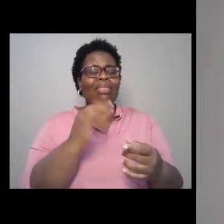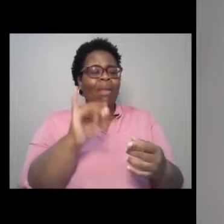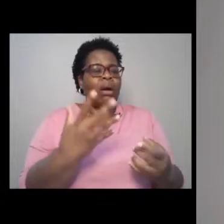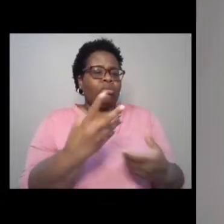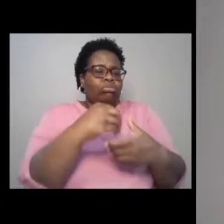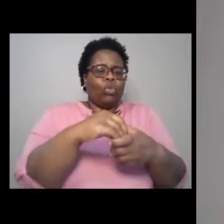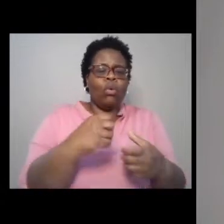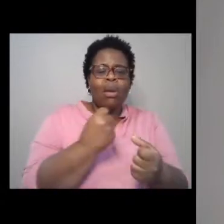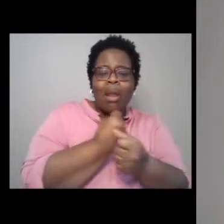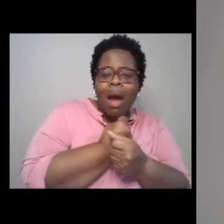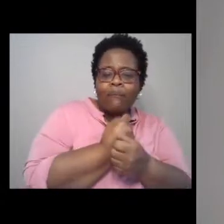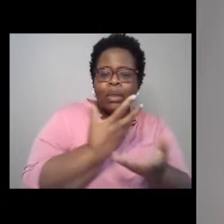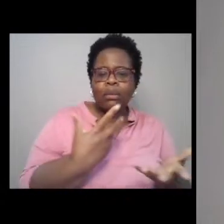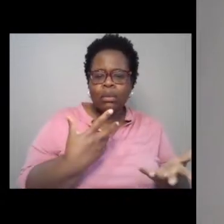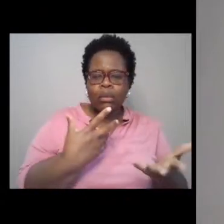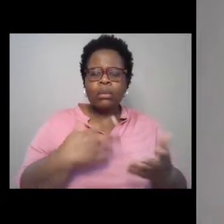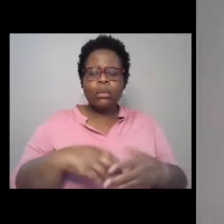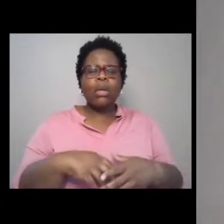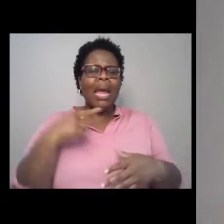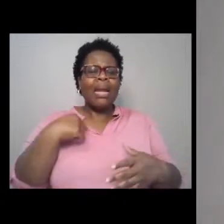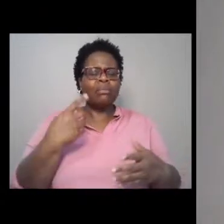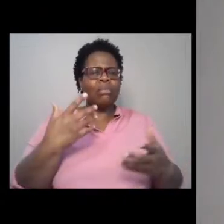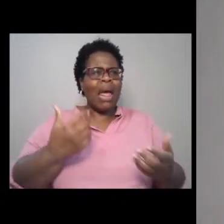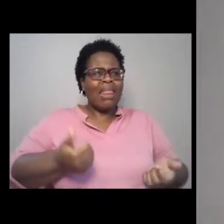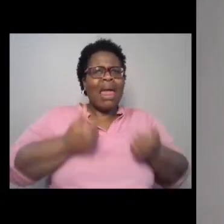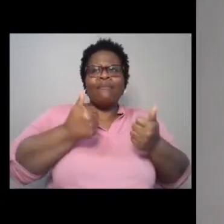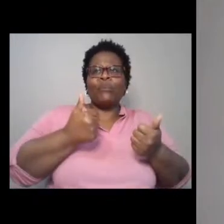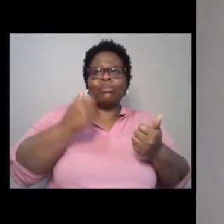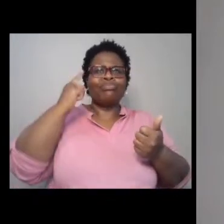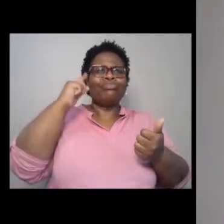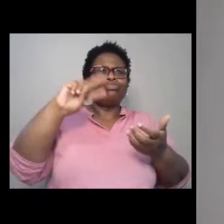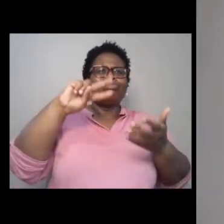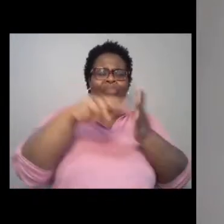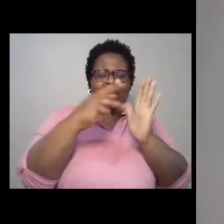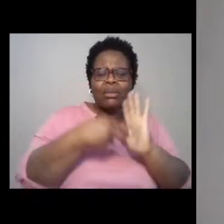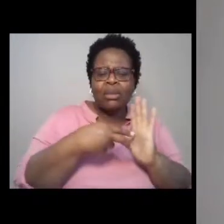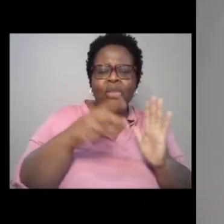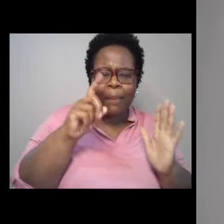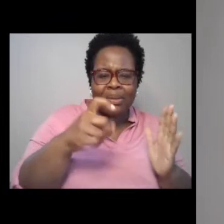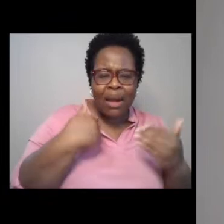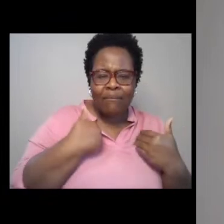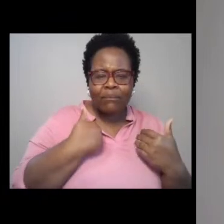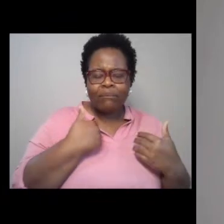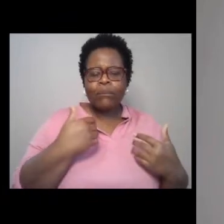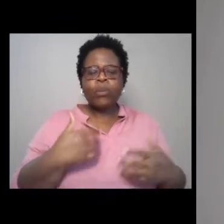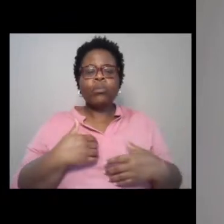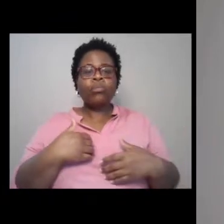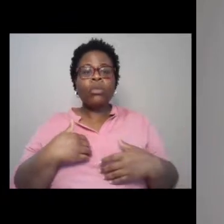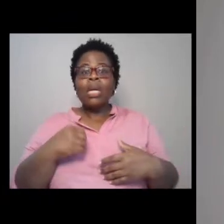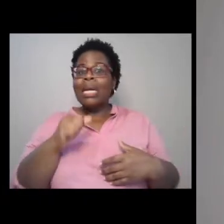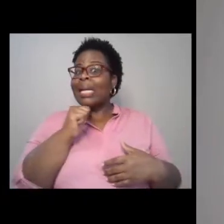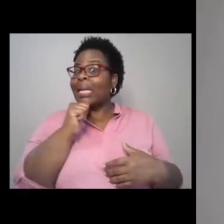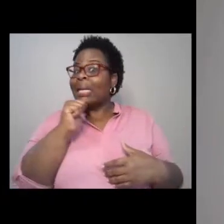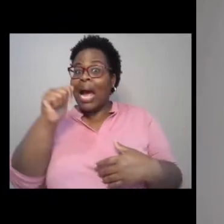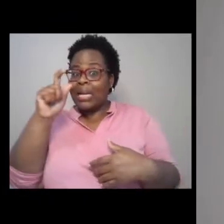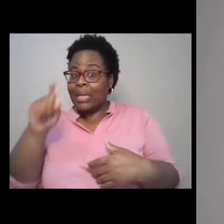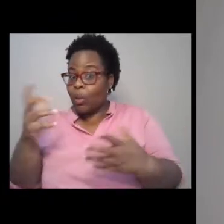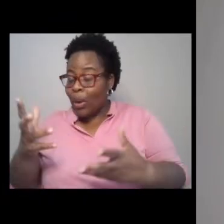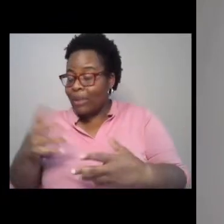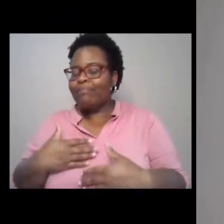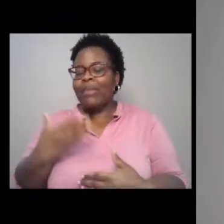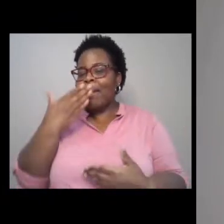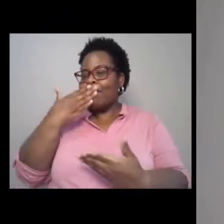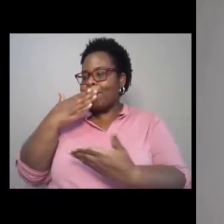life. Literally, it's a handful of things that our body needs. And what it does not need is an overgrowth of bad